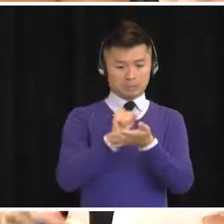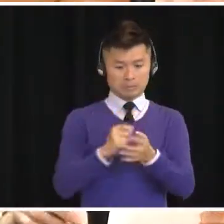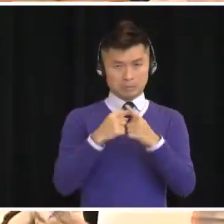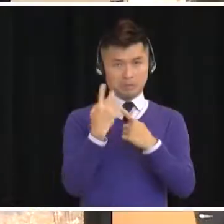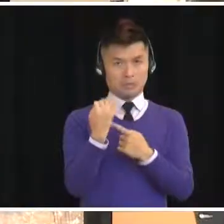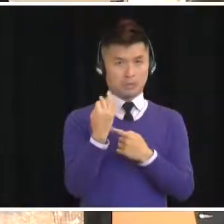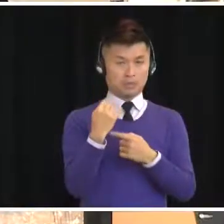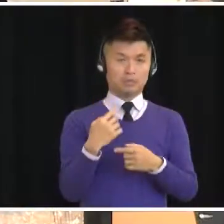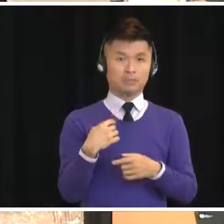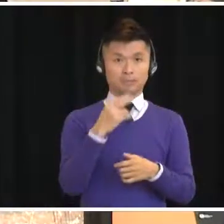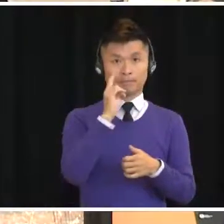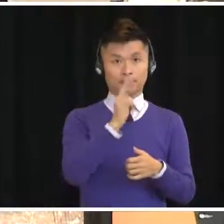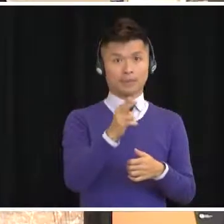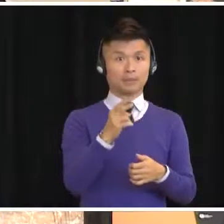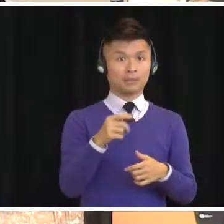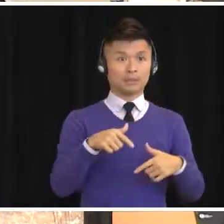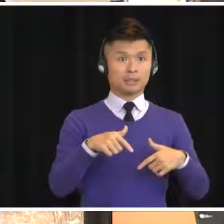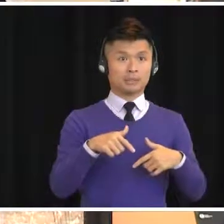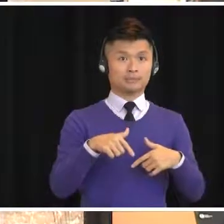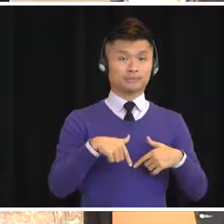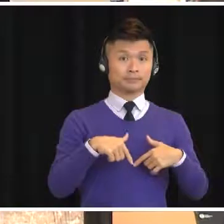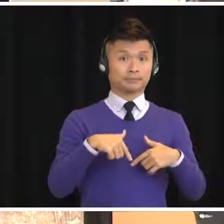on suicide rates,